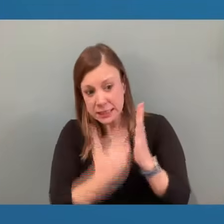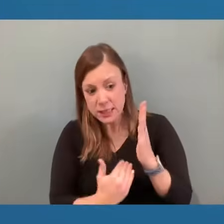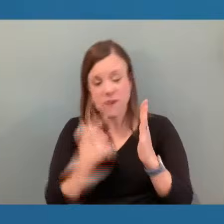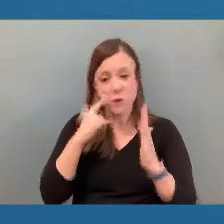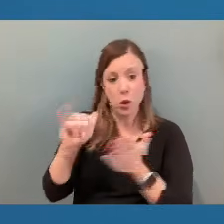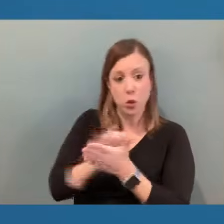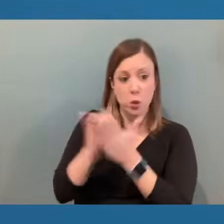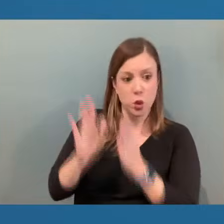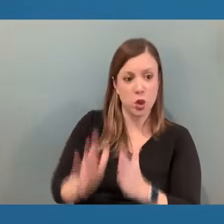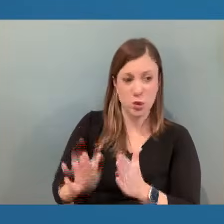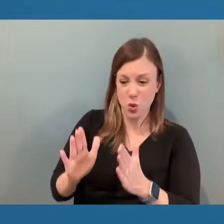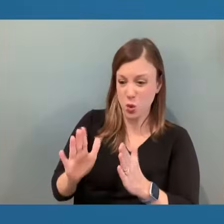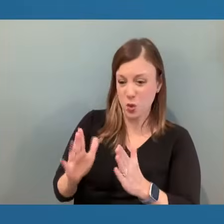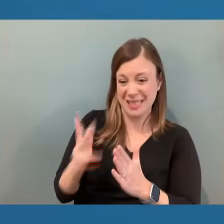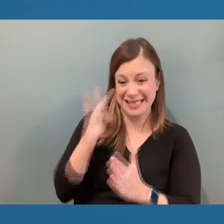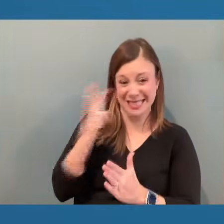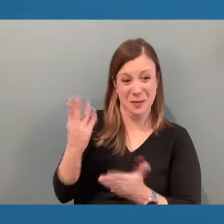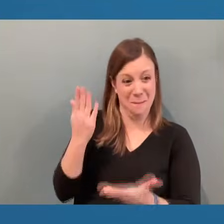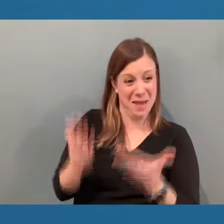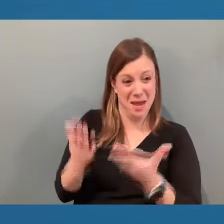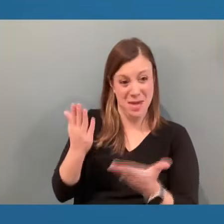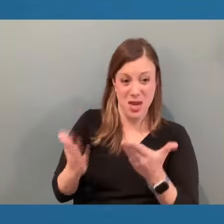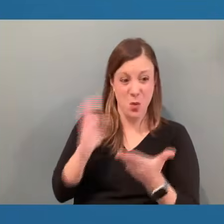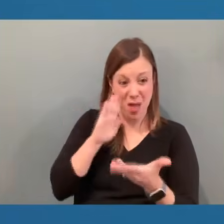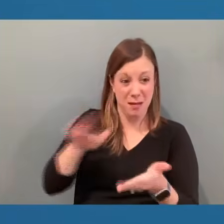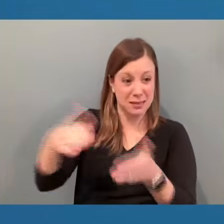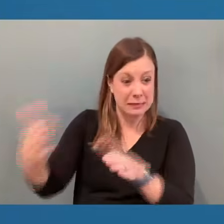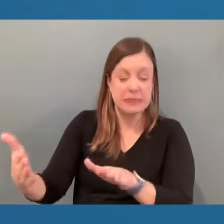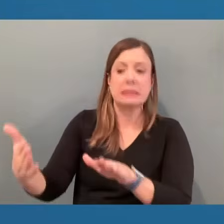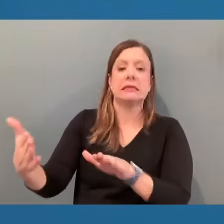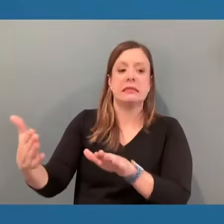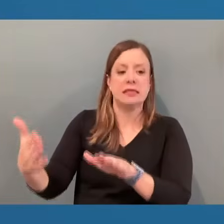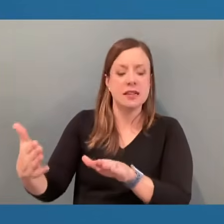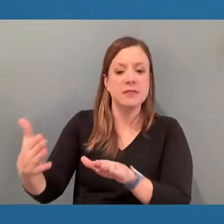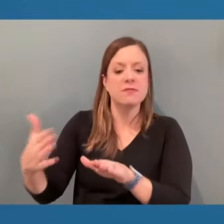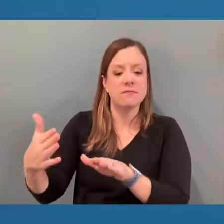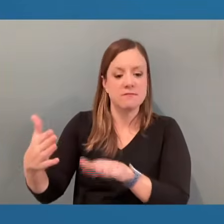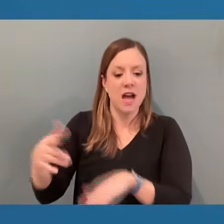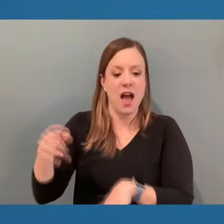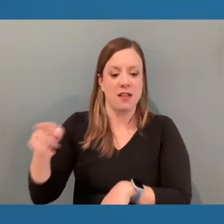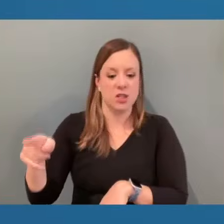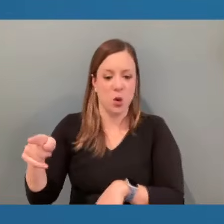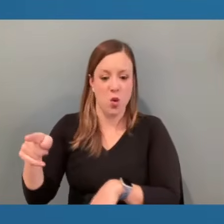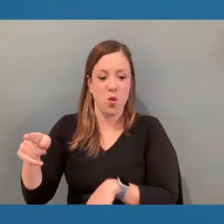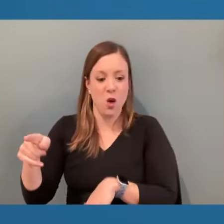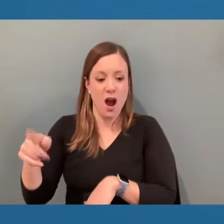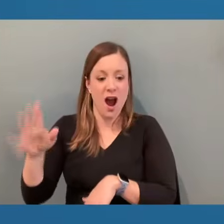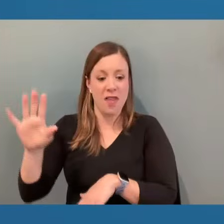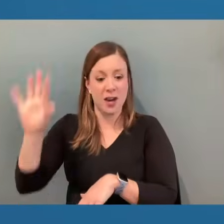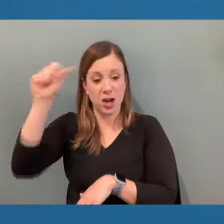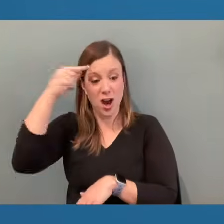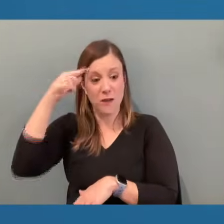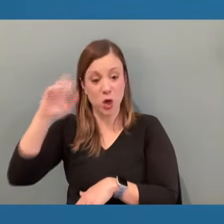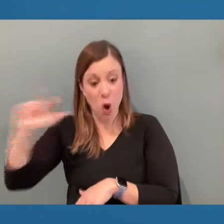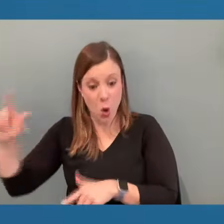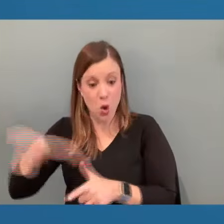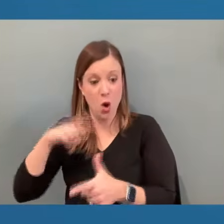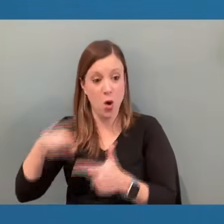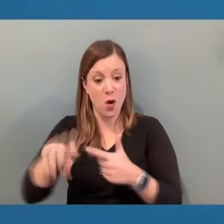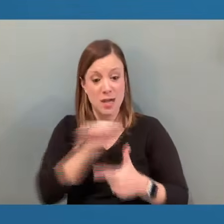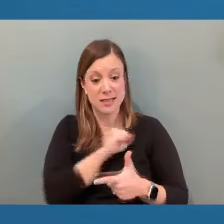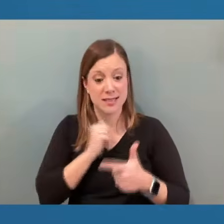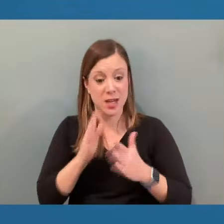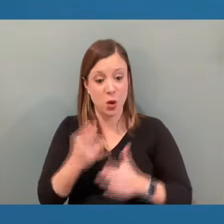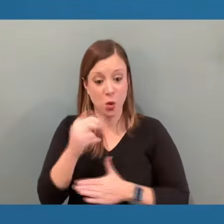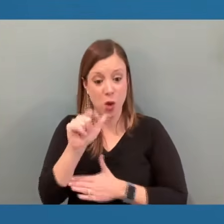outlook and their families, Governor Hochul and Senator Holman Siegel and Assemblymember Paulin and all of the legislature are